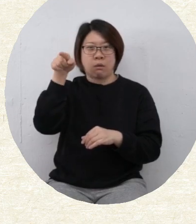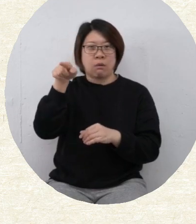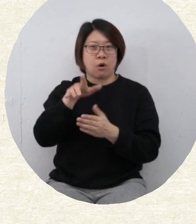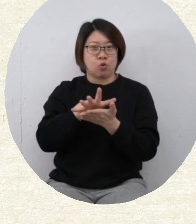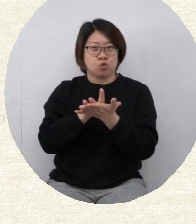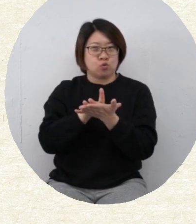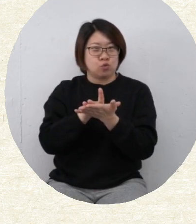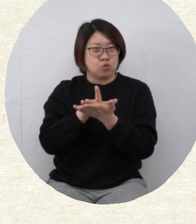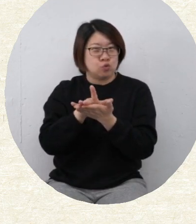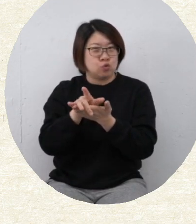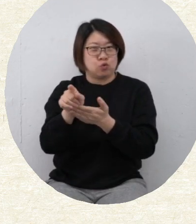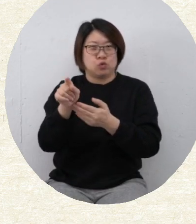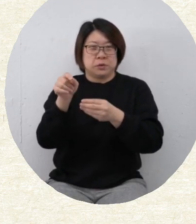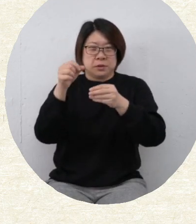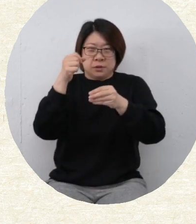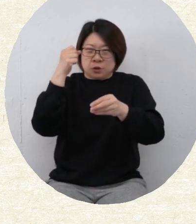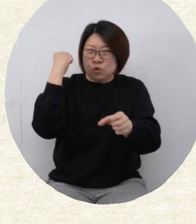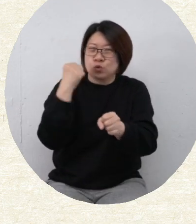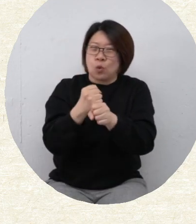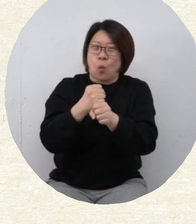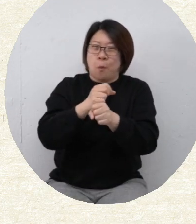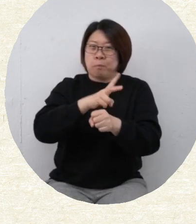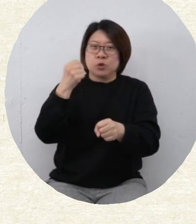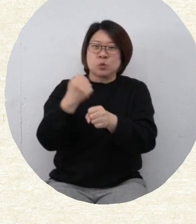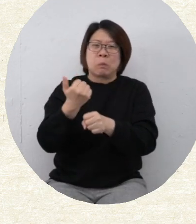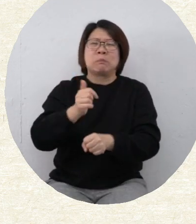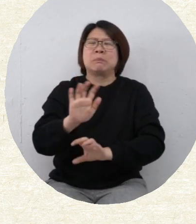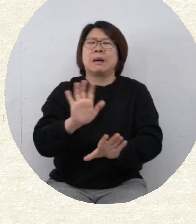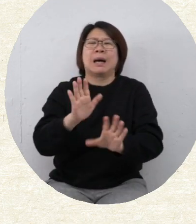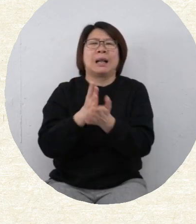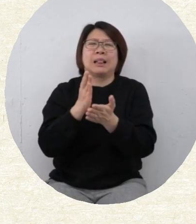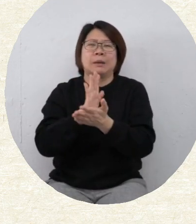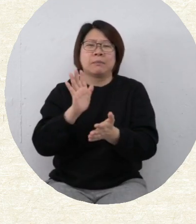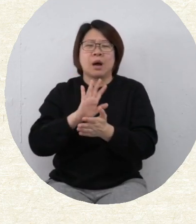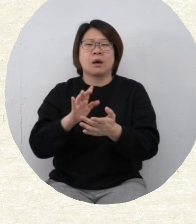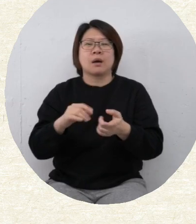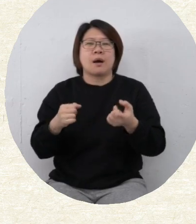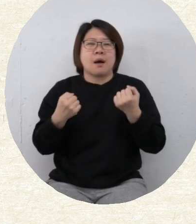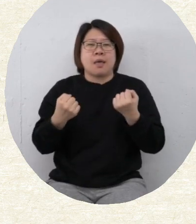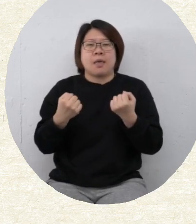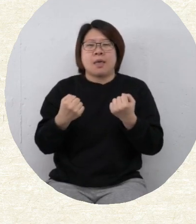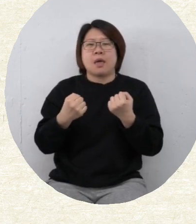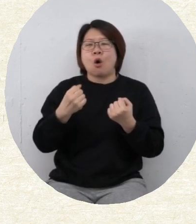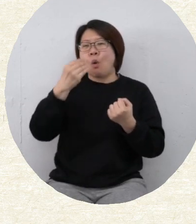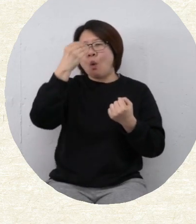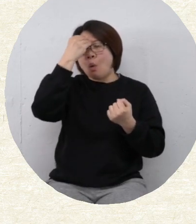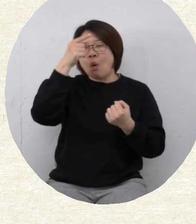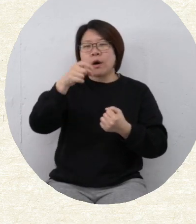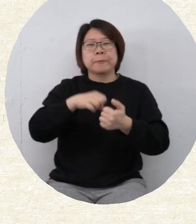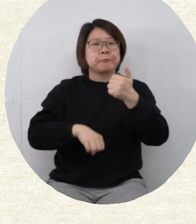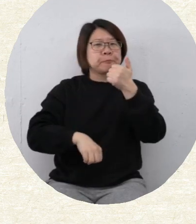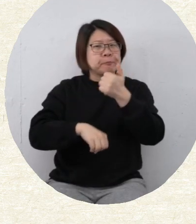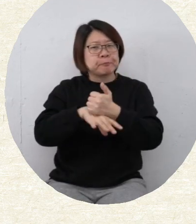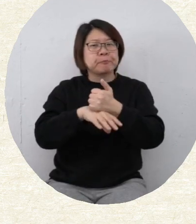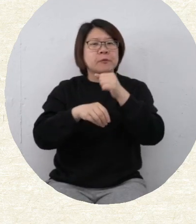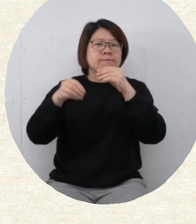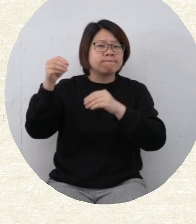two subject matter. And as I was doing that work, I did take